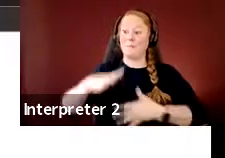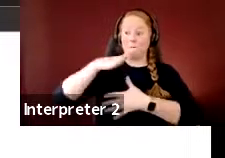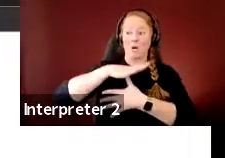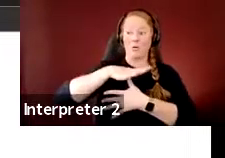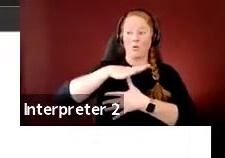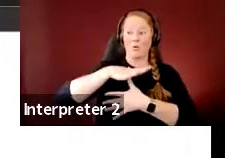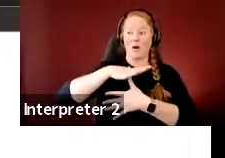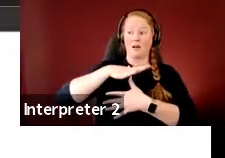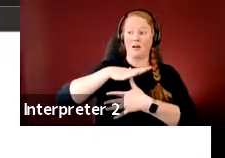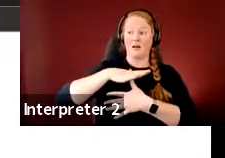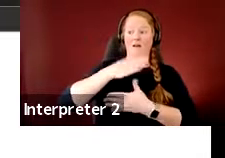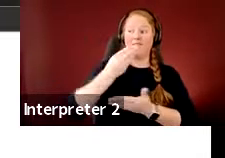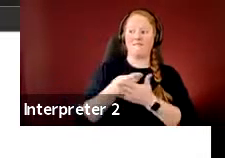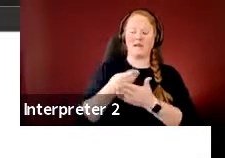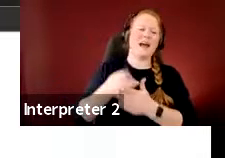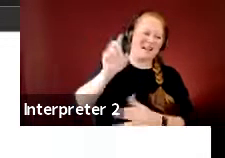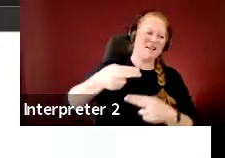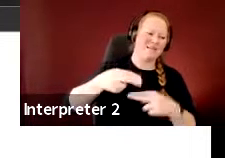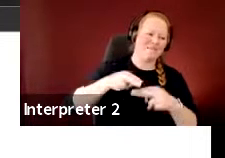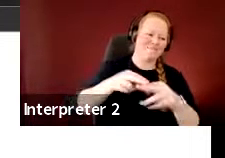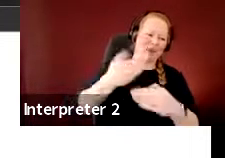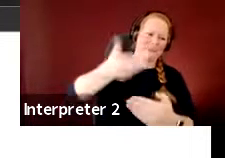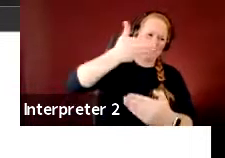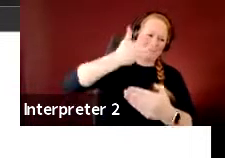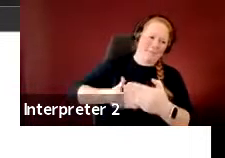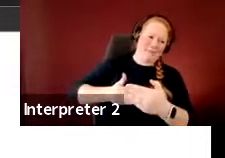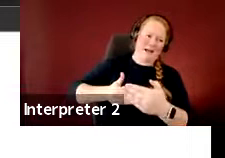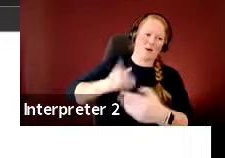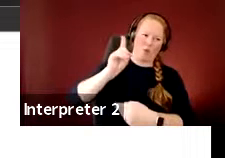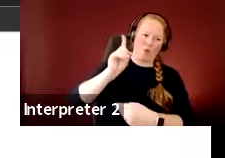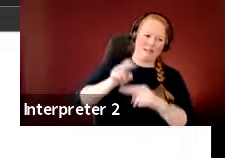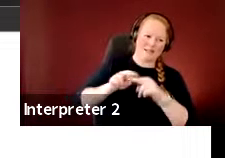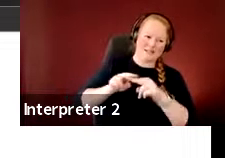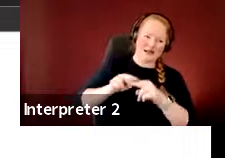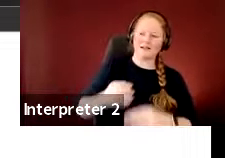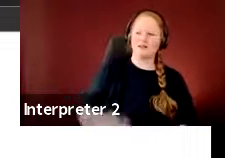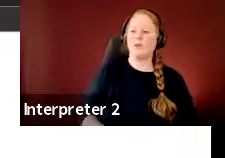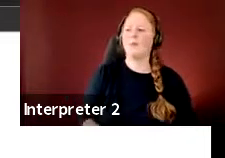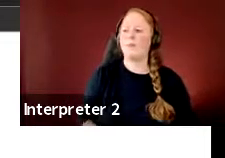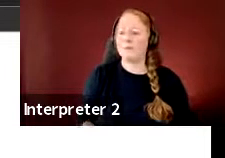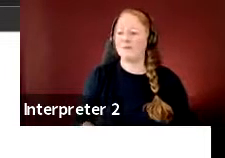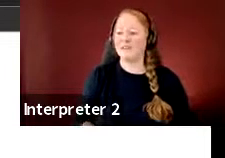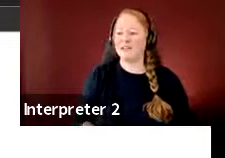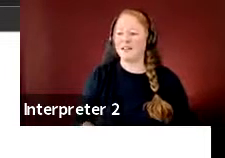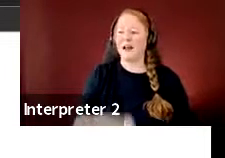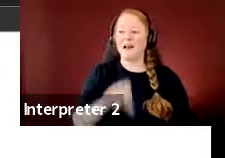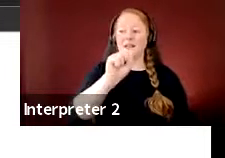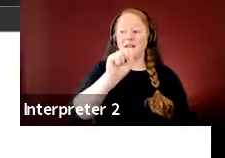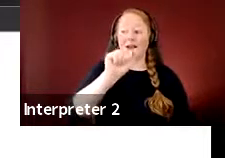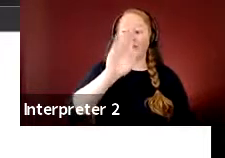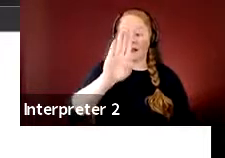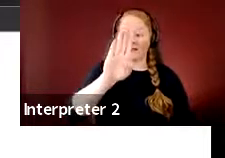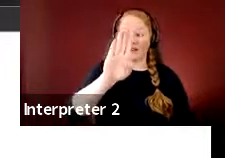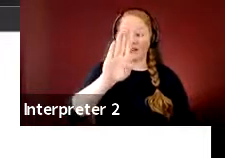recommendations. Let's go back one slide. So the Stimulus Advisory Board Relief Subcommittee recommends